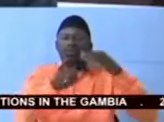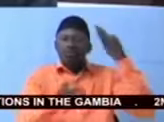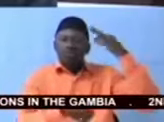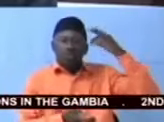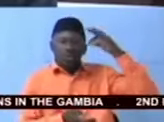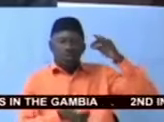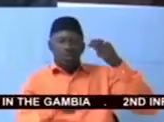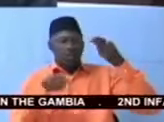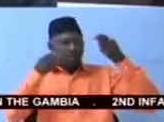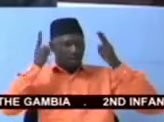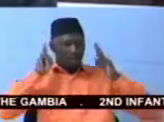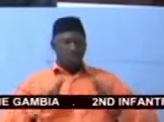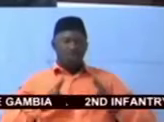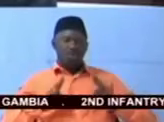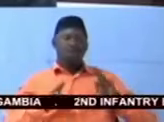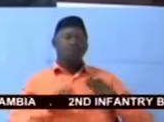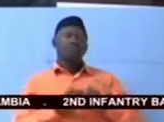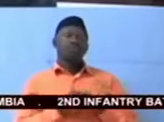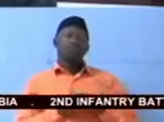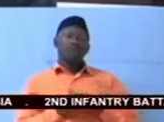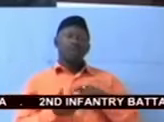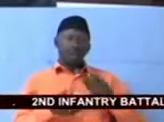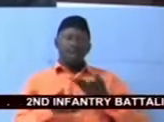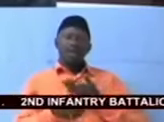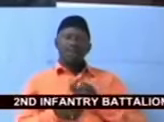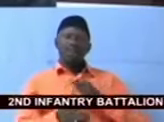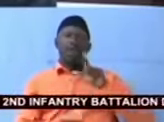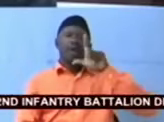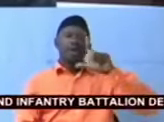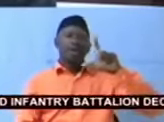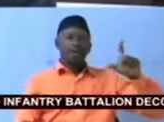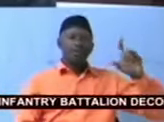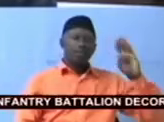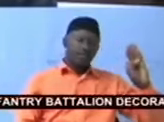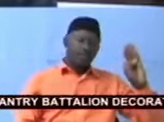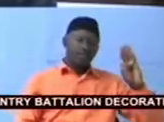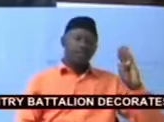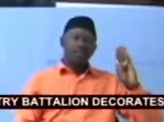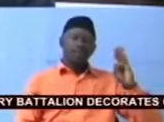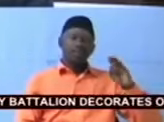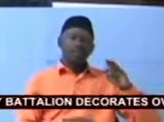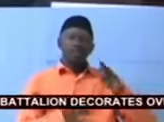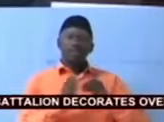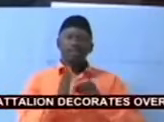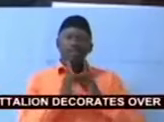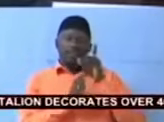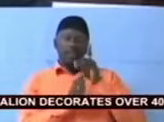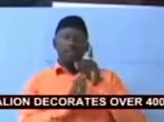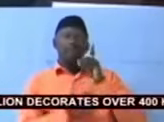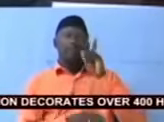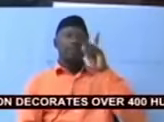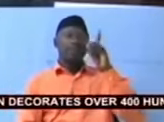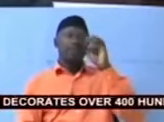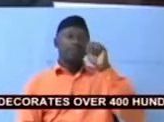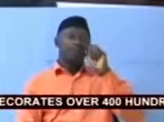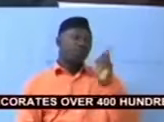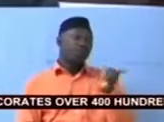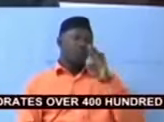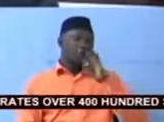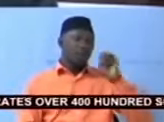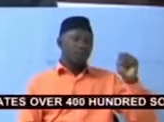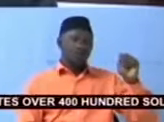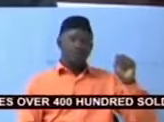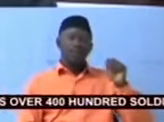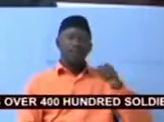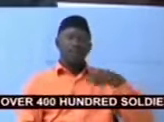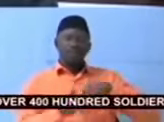loi. I got my LLB degree in 2013. Ma am suma LLB degree ci atum 2013.